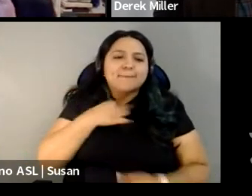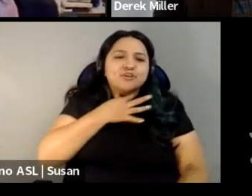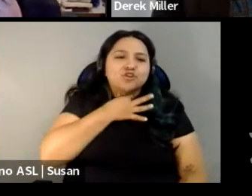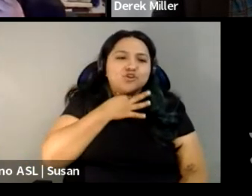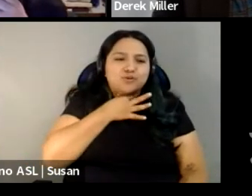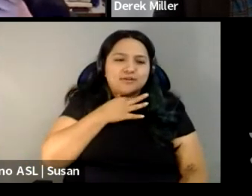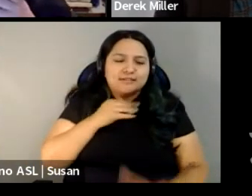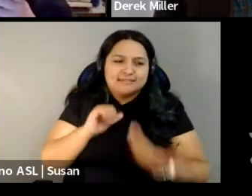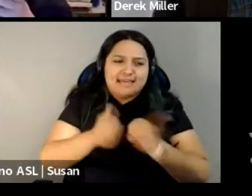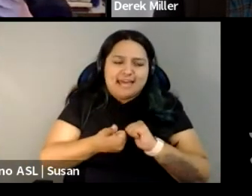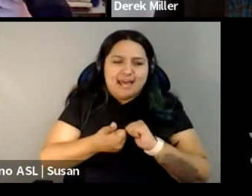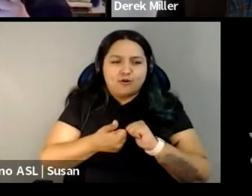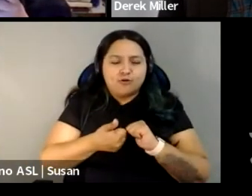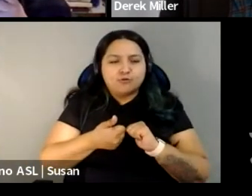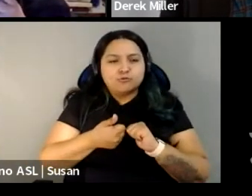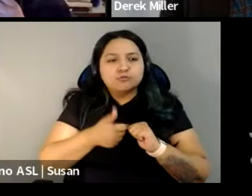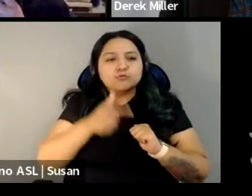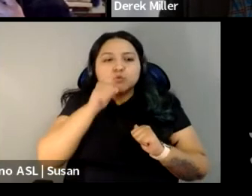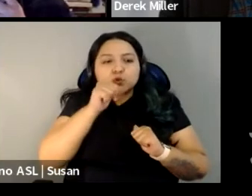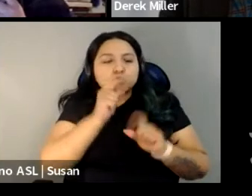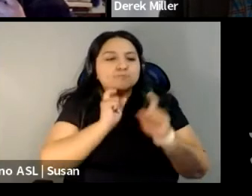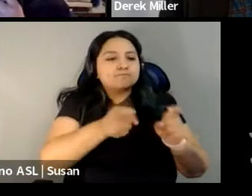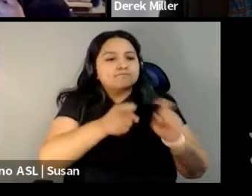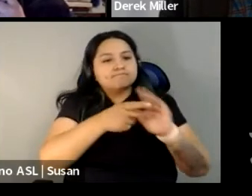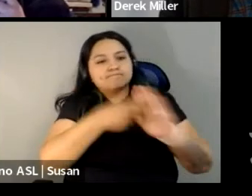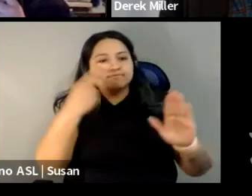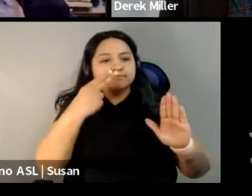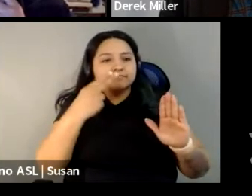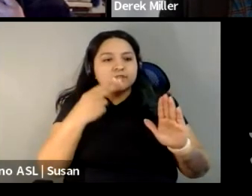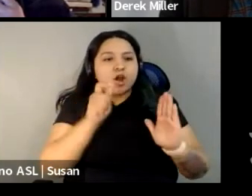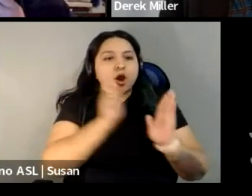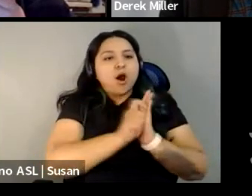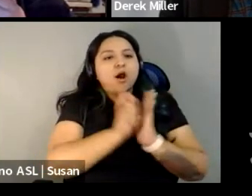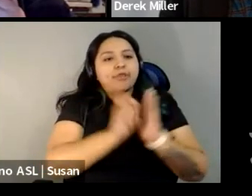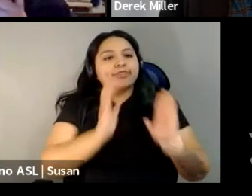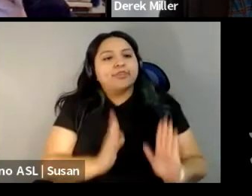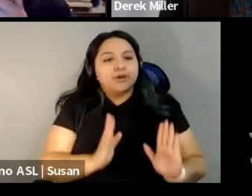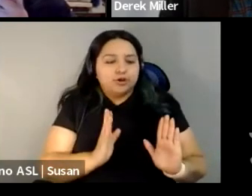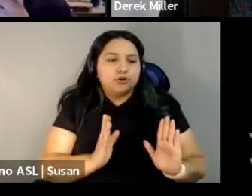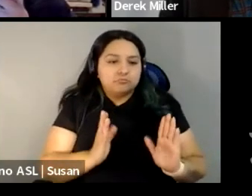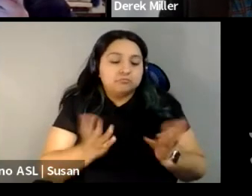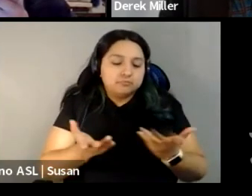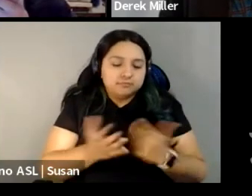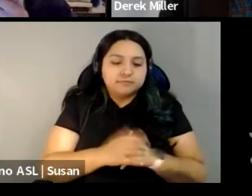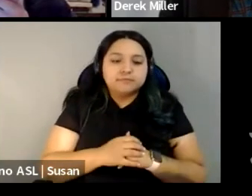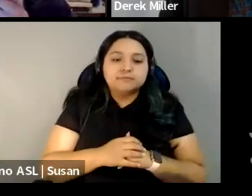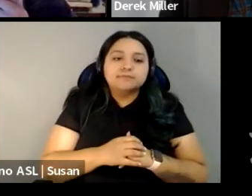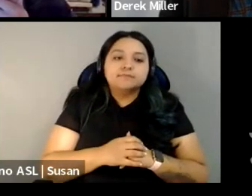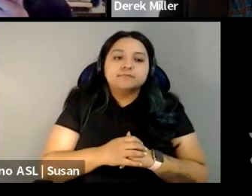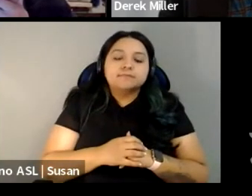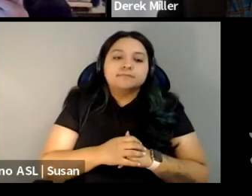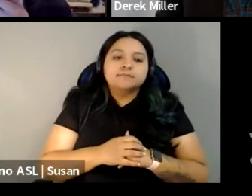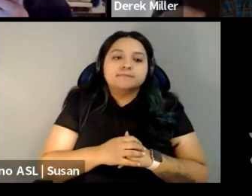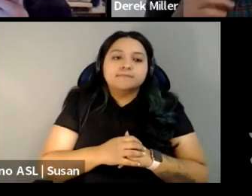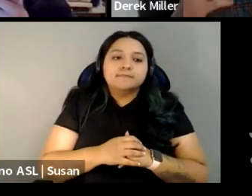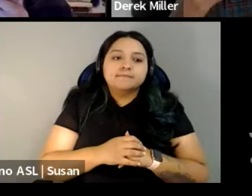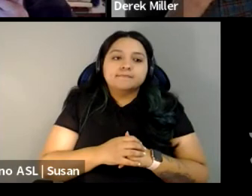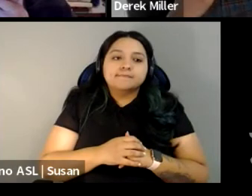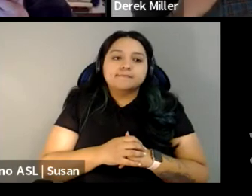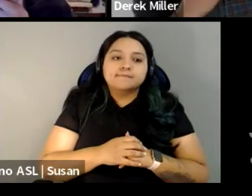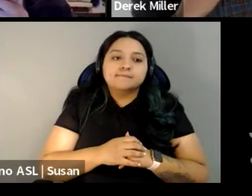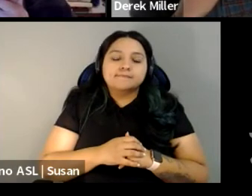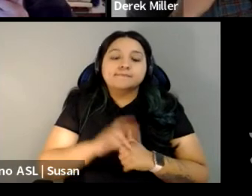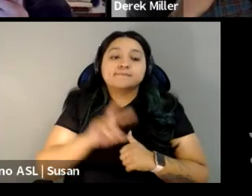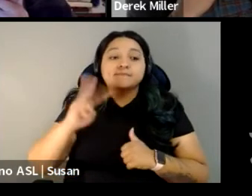of authorship there, given to the director of that unit. So thing